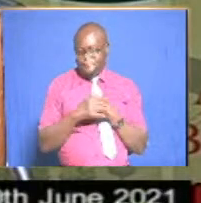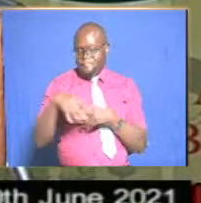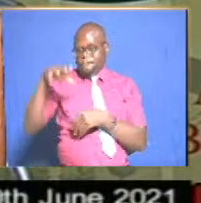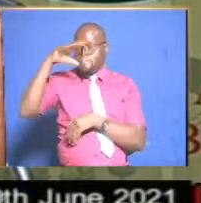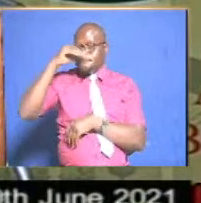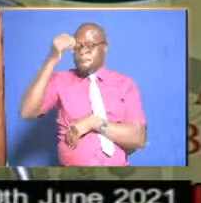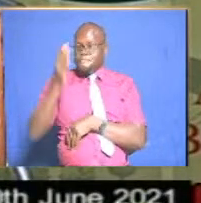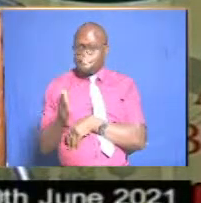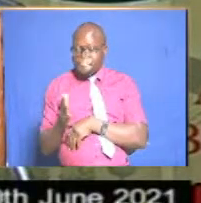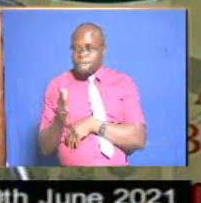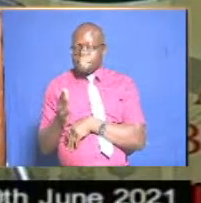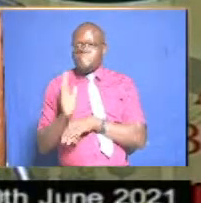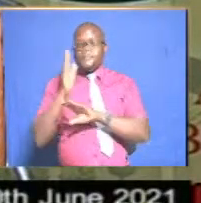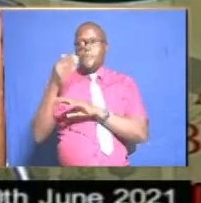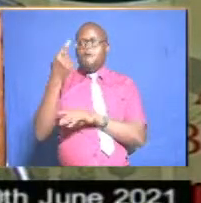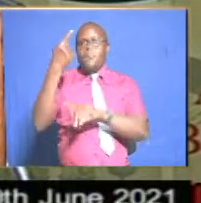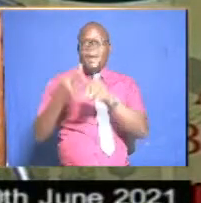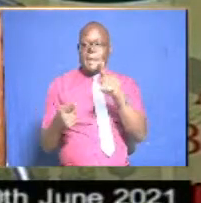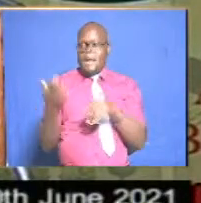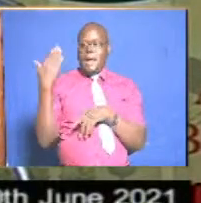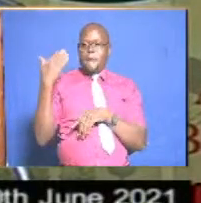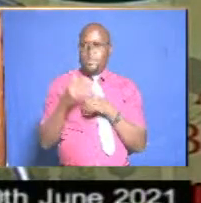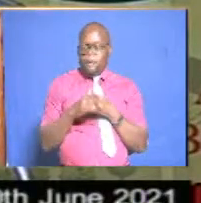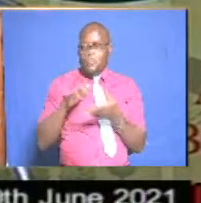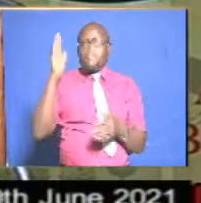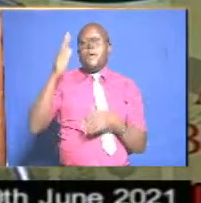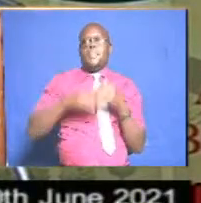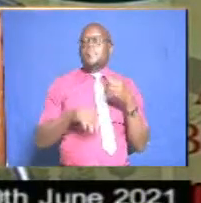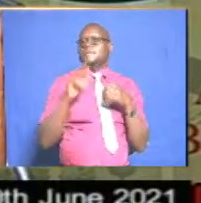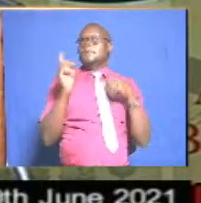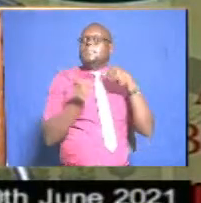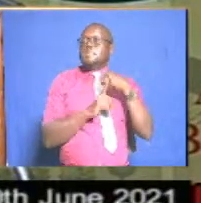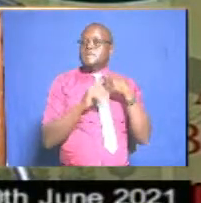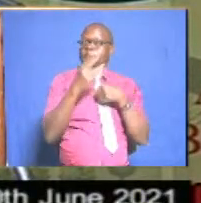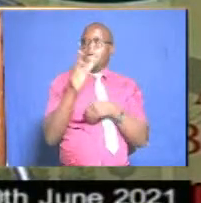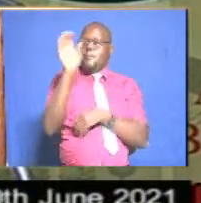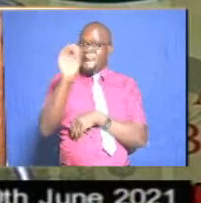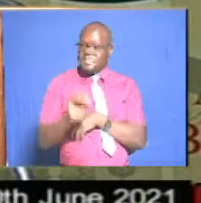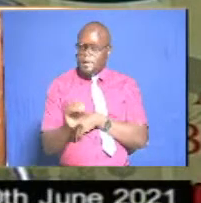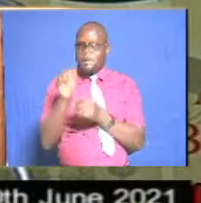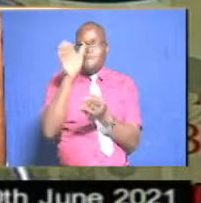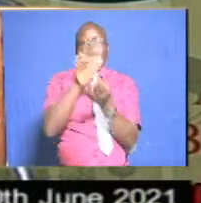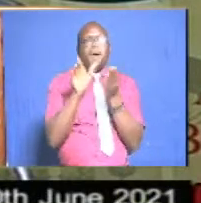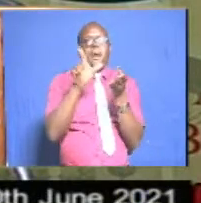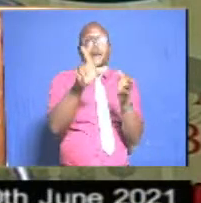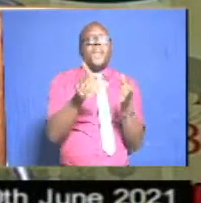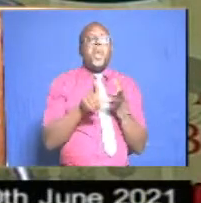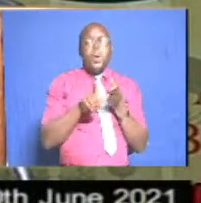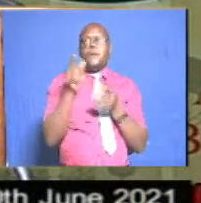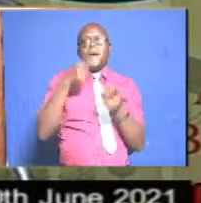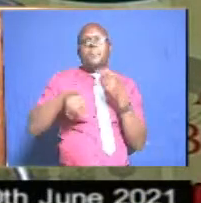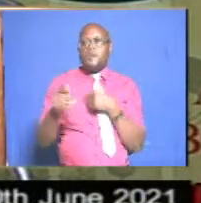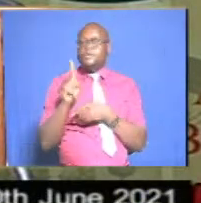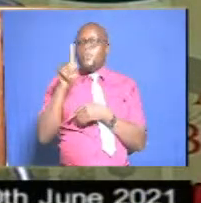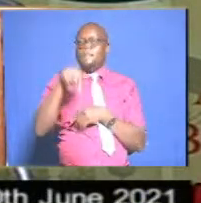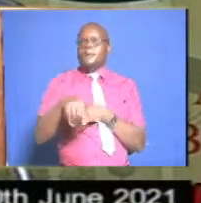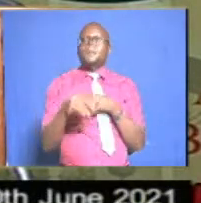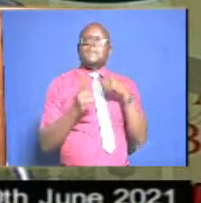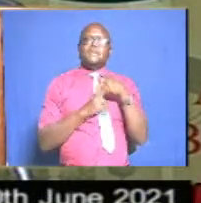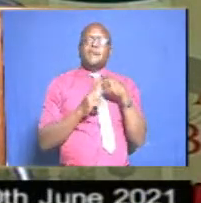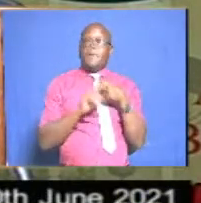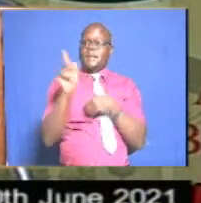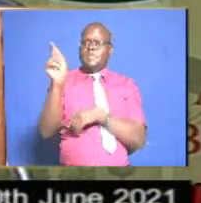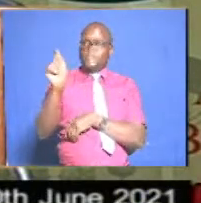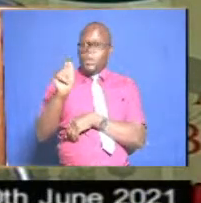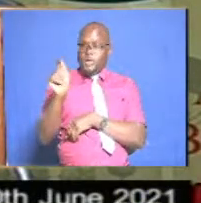Speaker, over the last 1 year, more than 54% of the bank loans, equivalent to Kenyan shillings 1.7